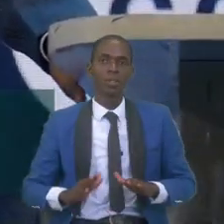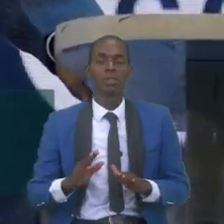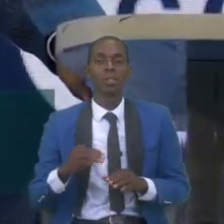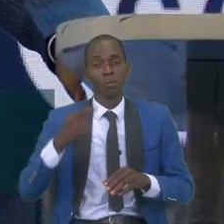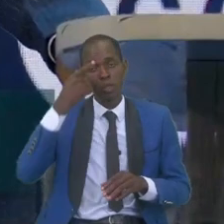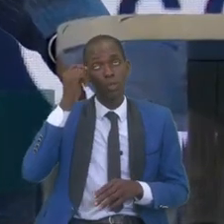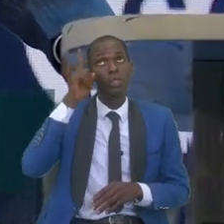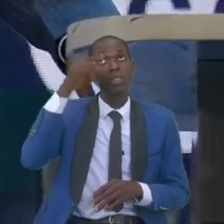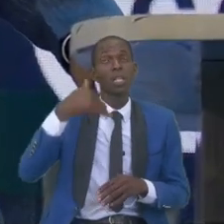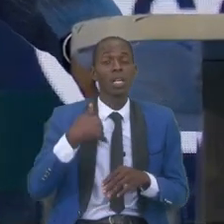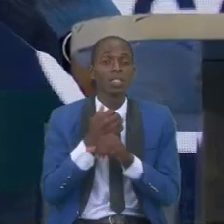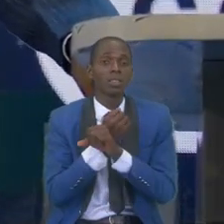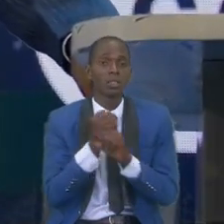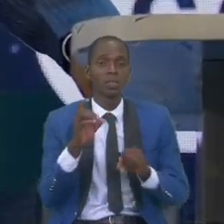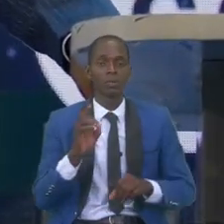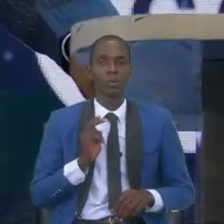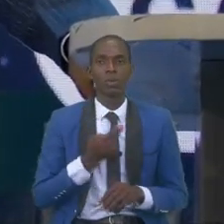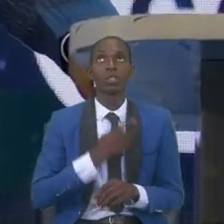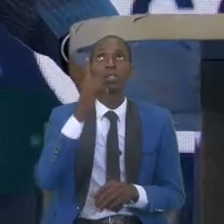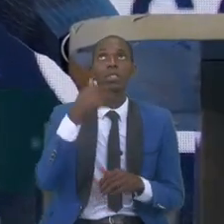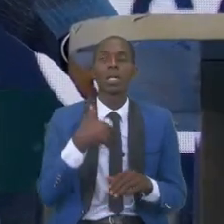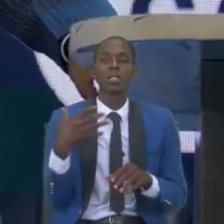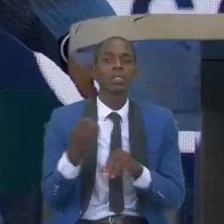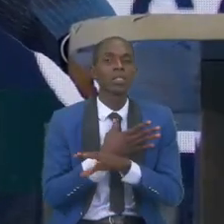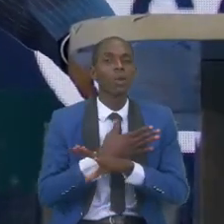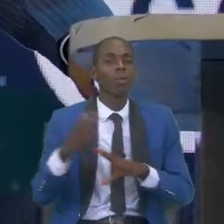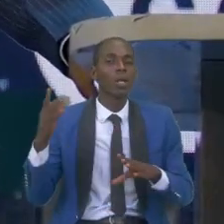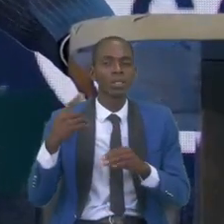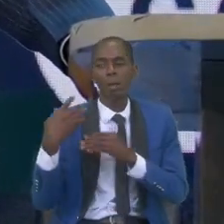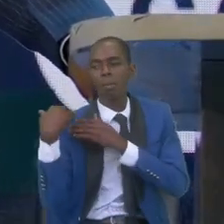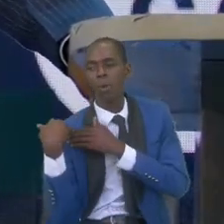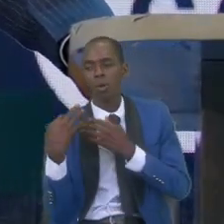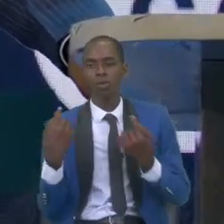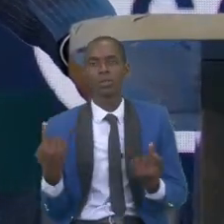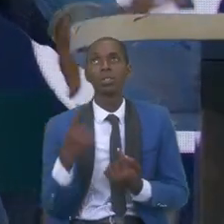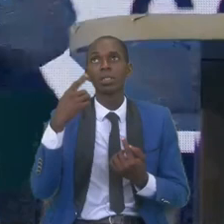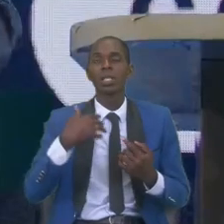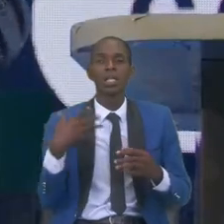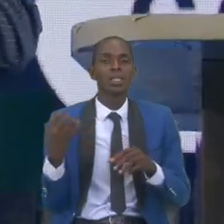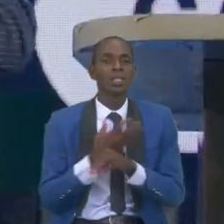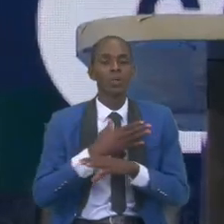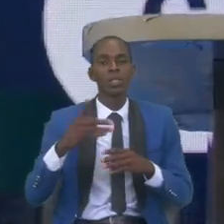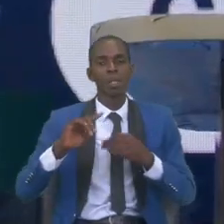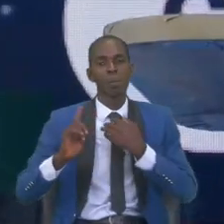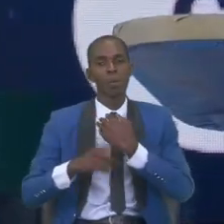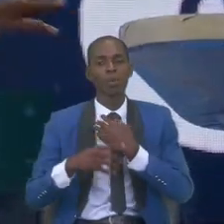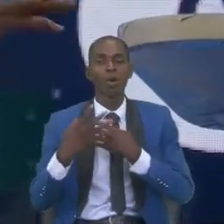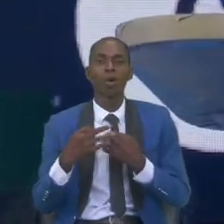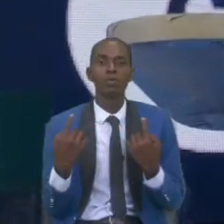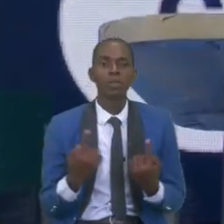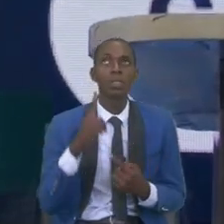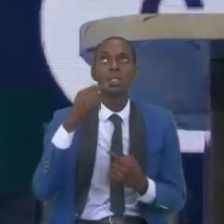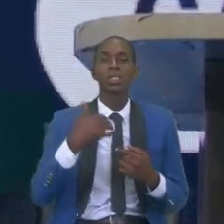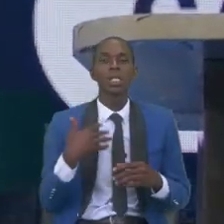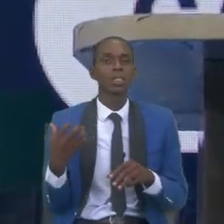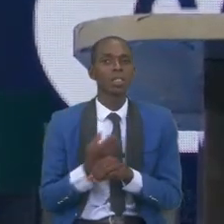us. He has taken away the burden of sin. He has taken away the punishment of sin. He has taken away the